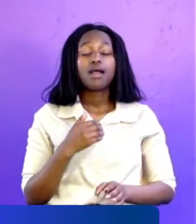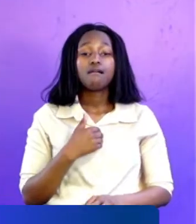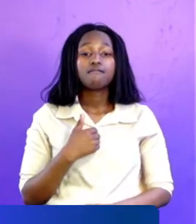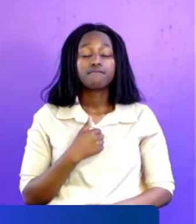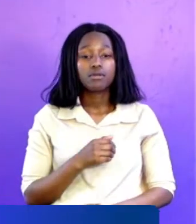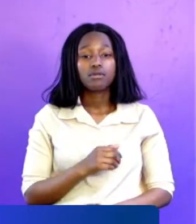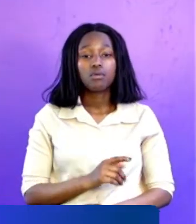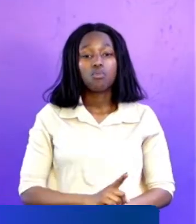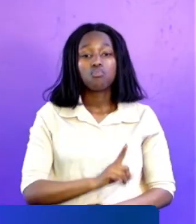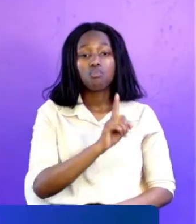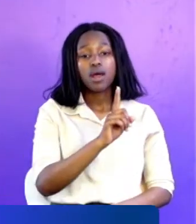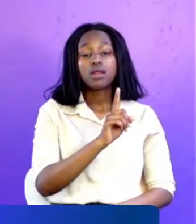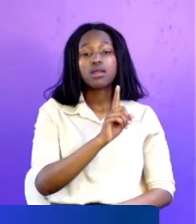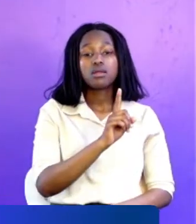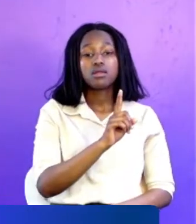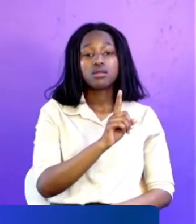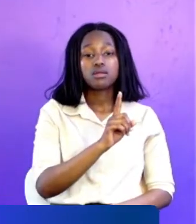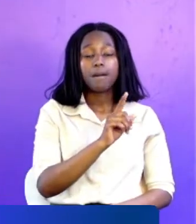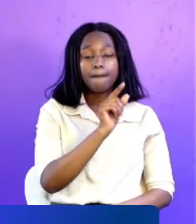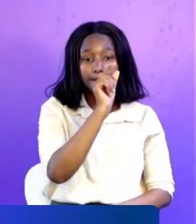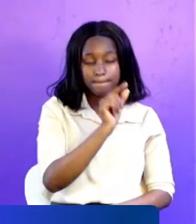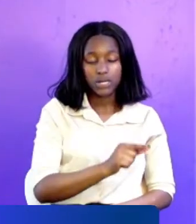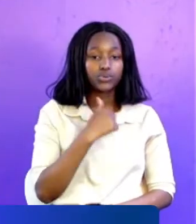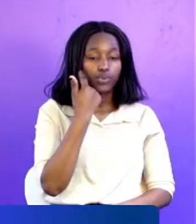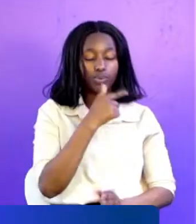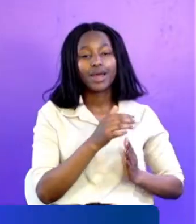There used to be one deputy sergeant at a time, isn't it?